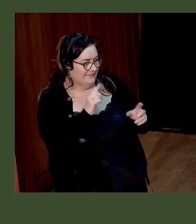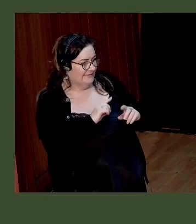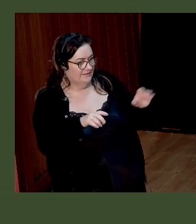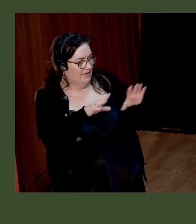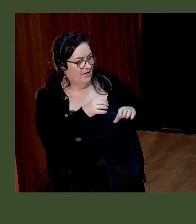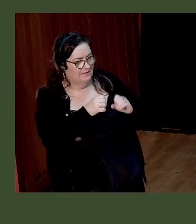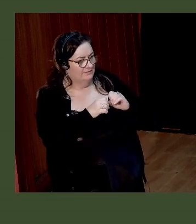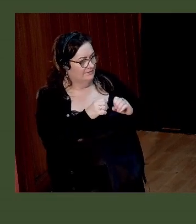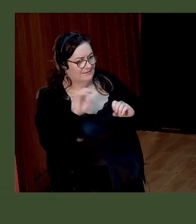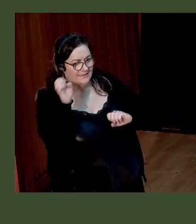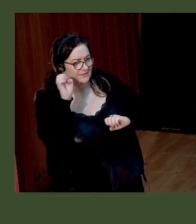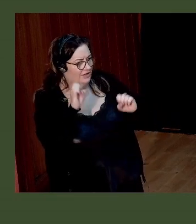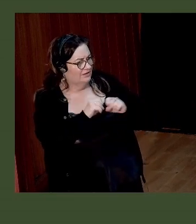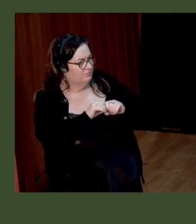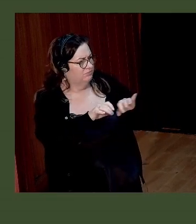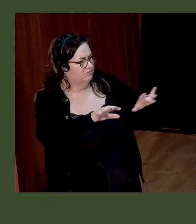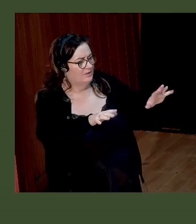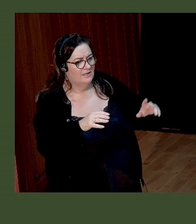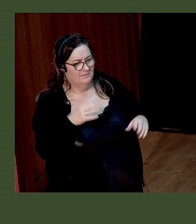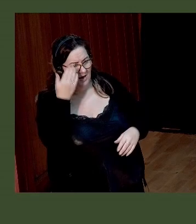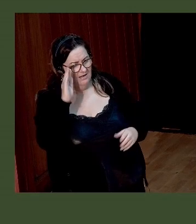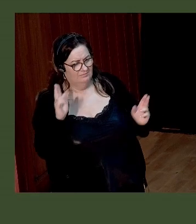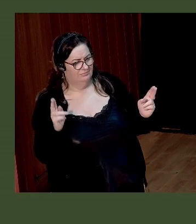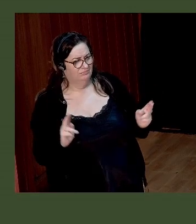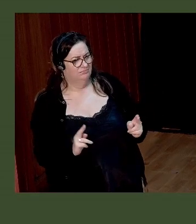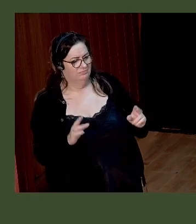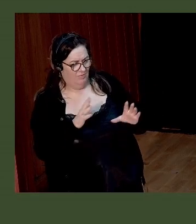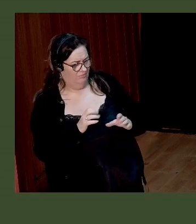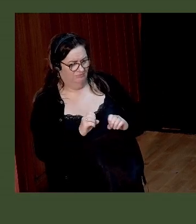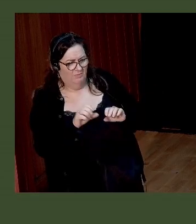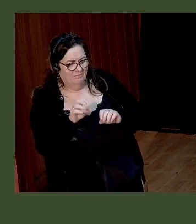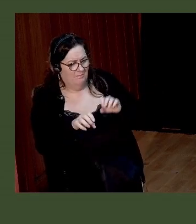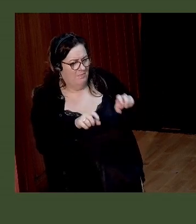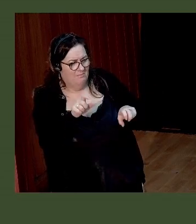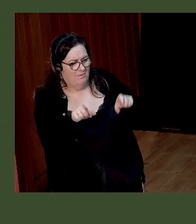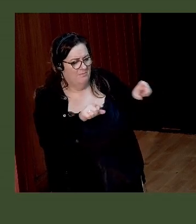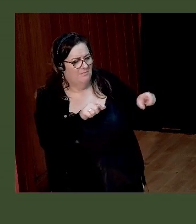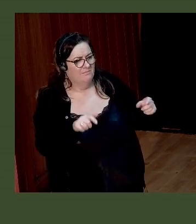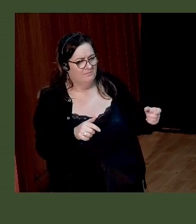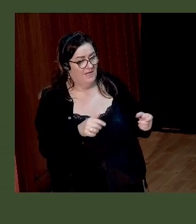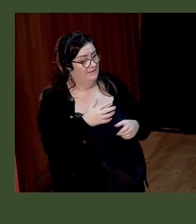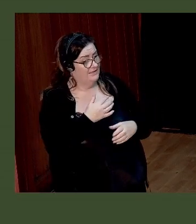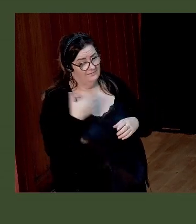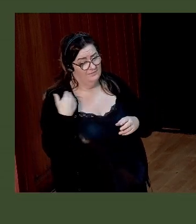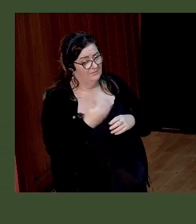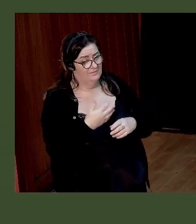discourse through the medium of English language. And that's been the case for 50